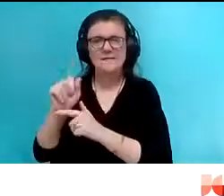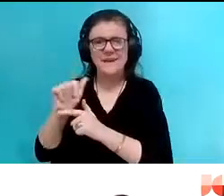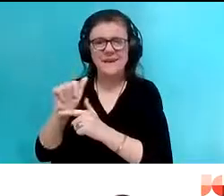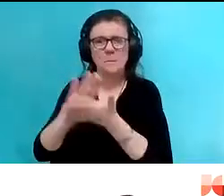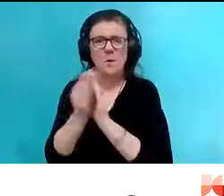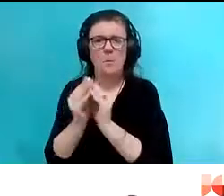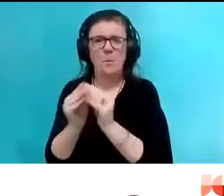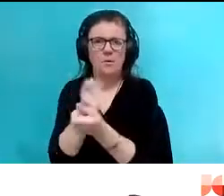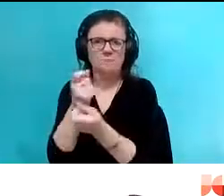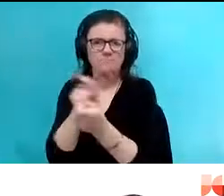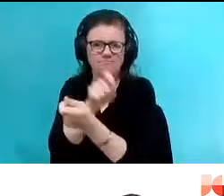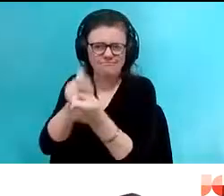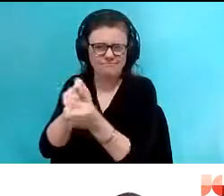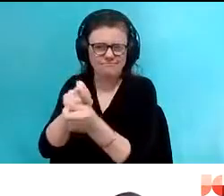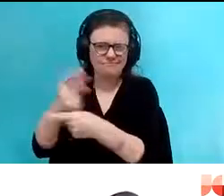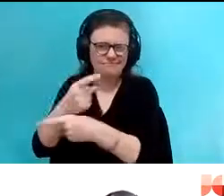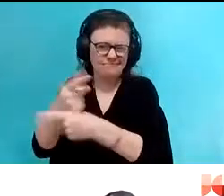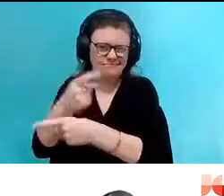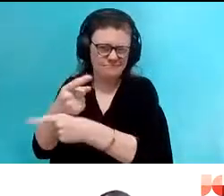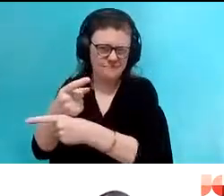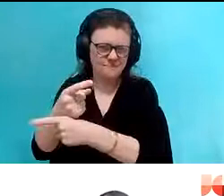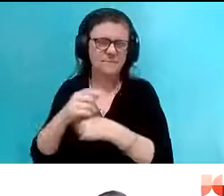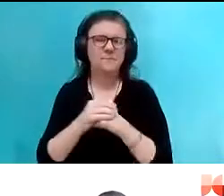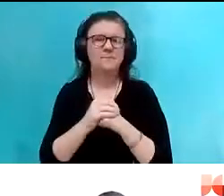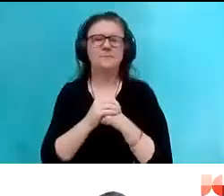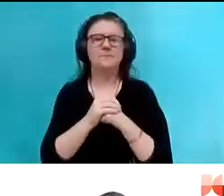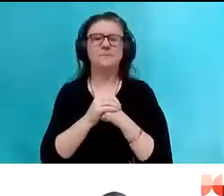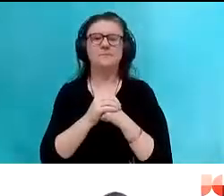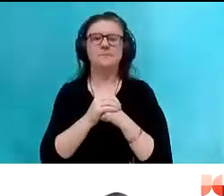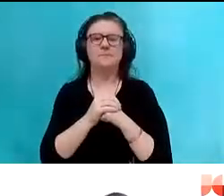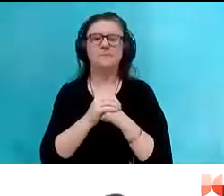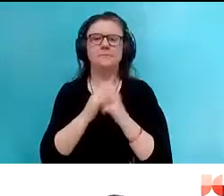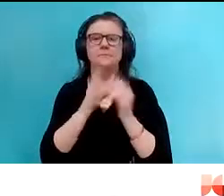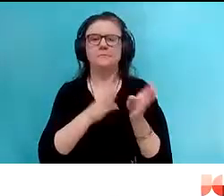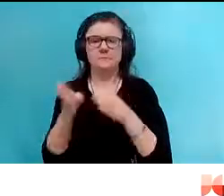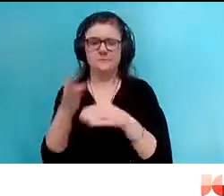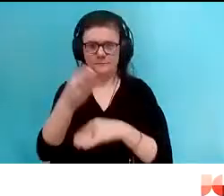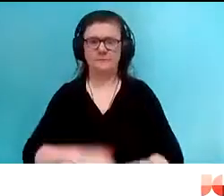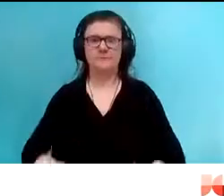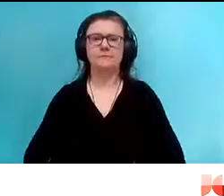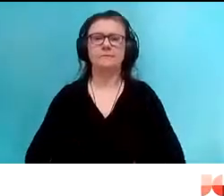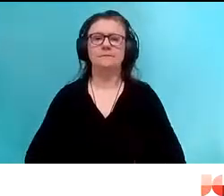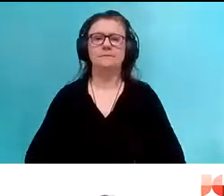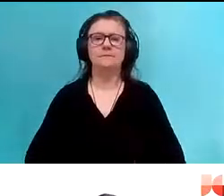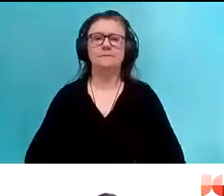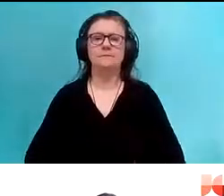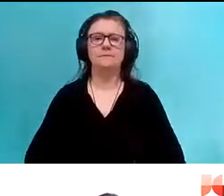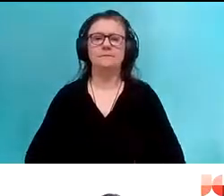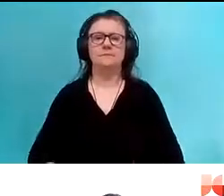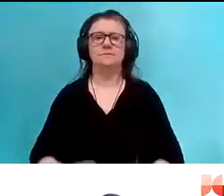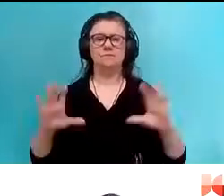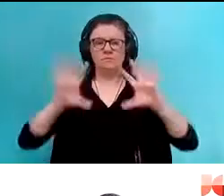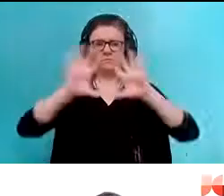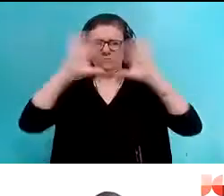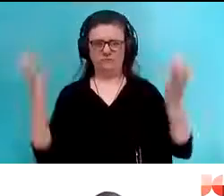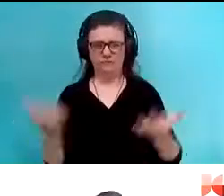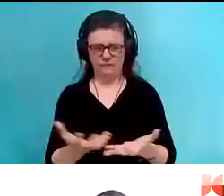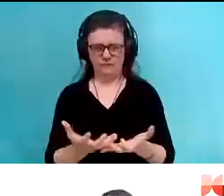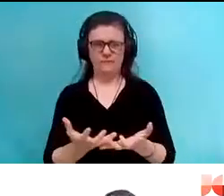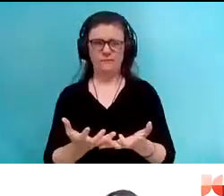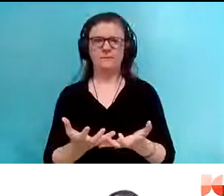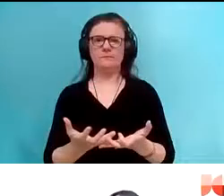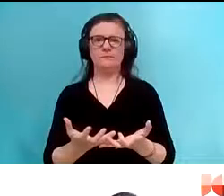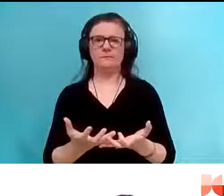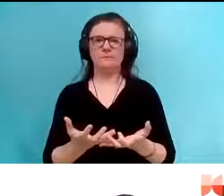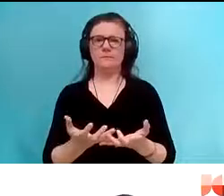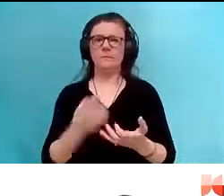landscape on the ground. So if I move to the next slide, you can see a little bit about how we're proposing to make up